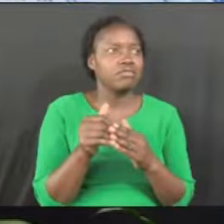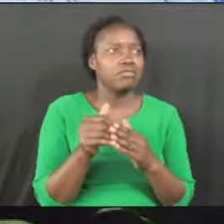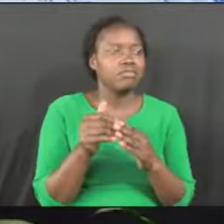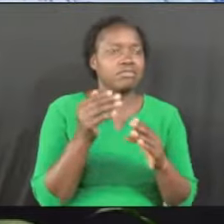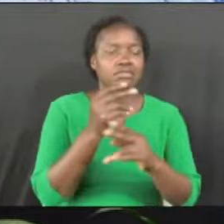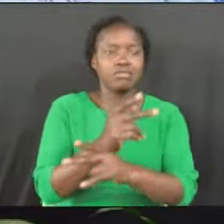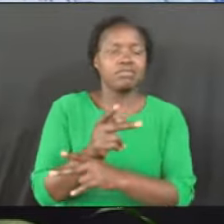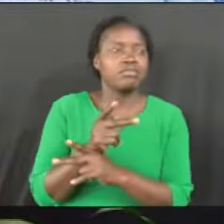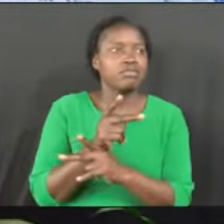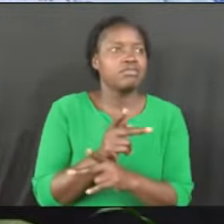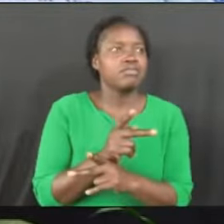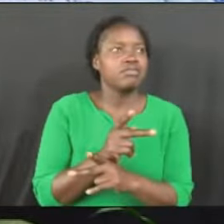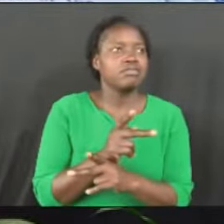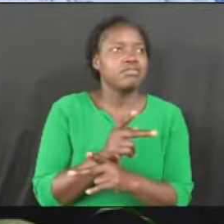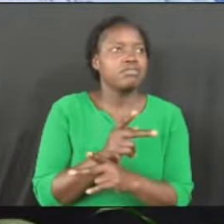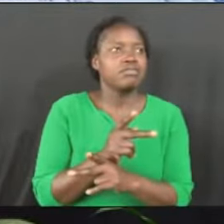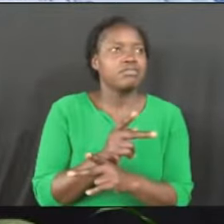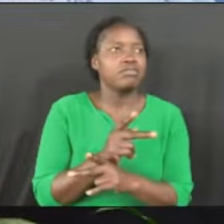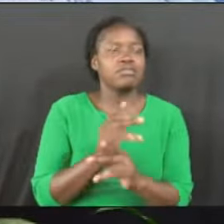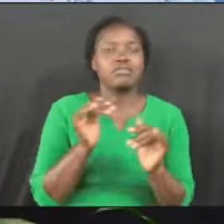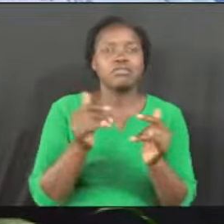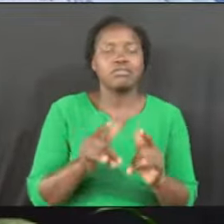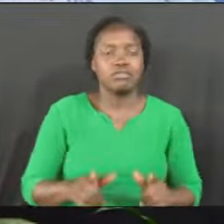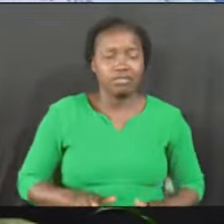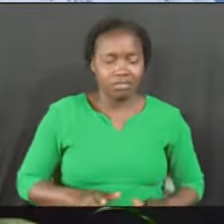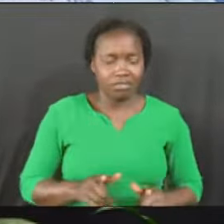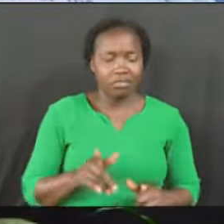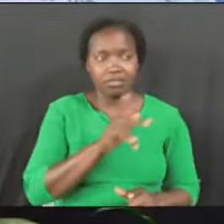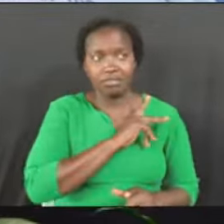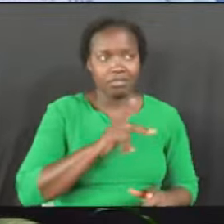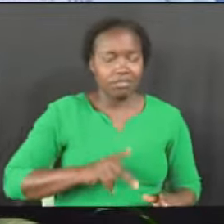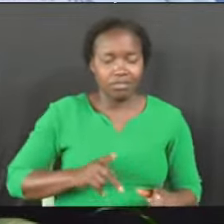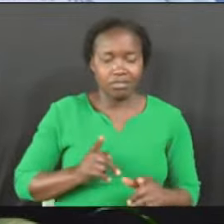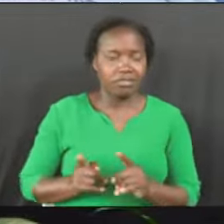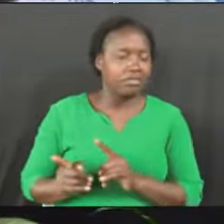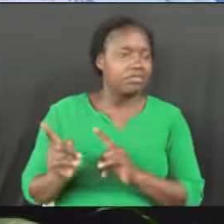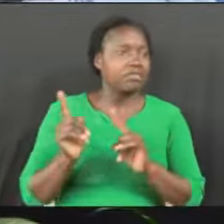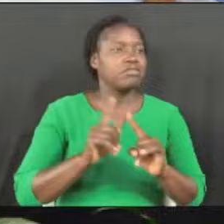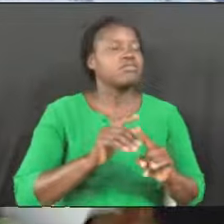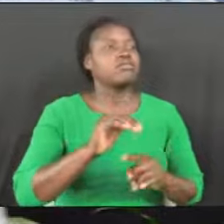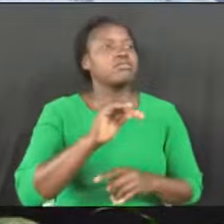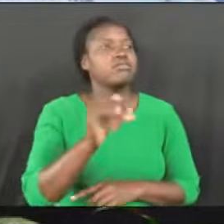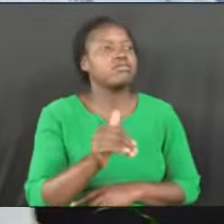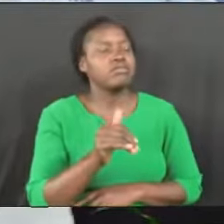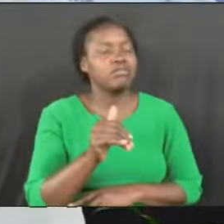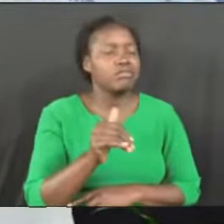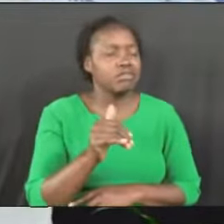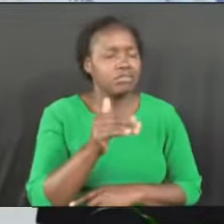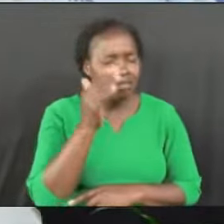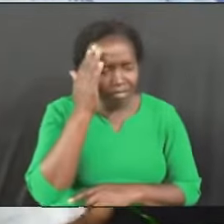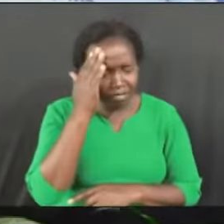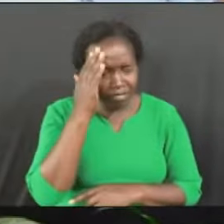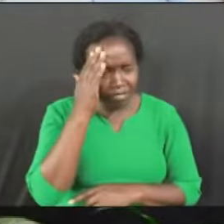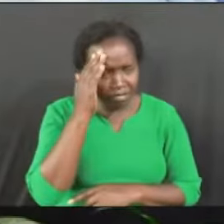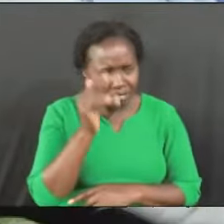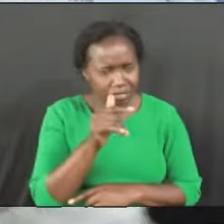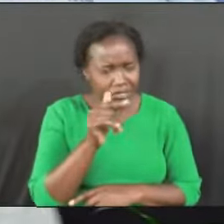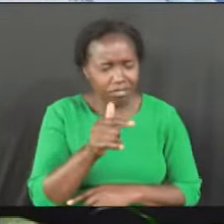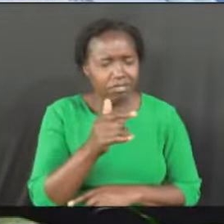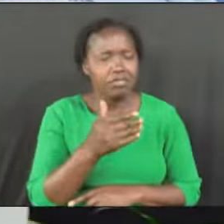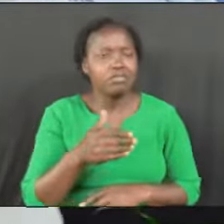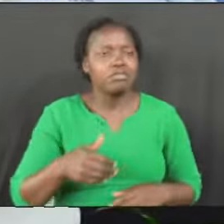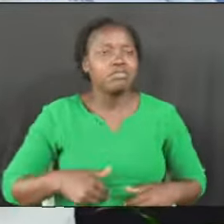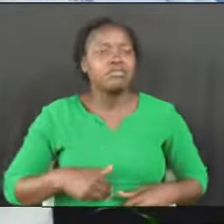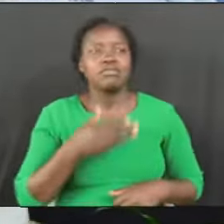prevent a new king coming to town. He had no conscience. That was his